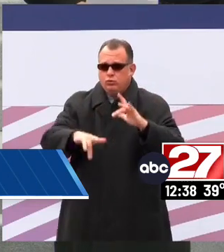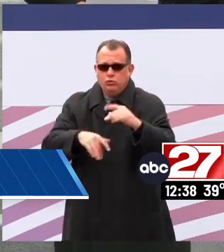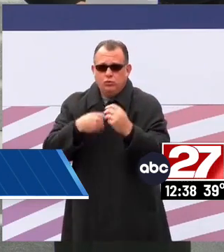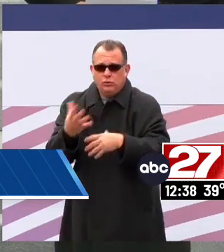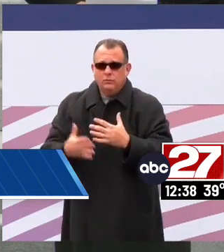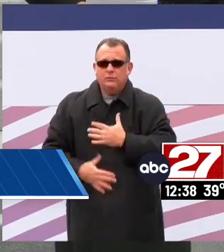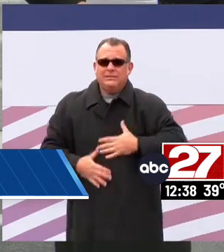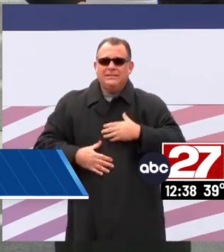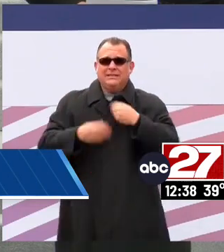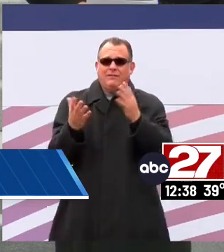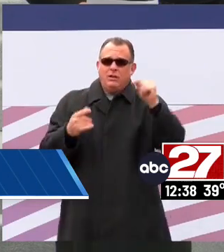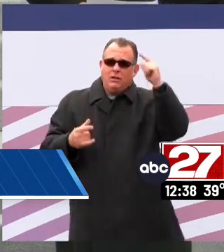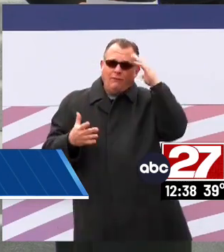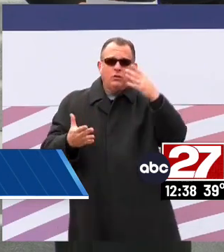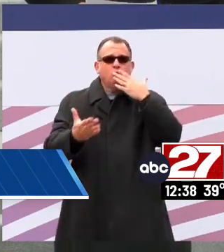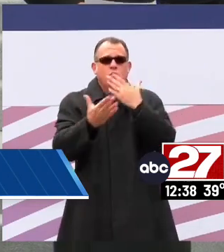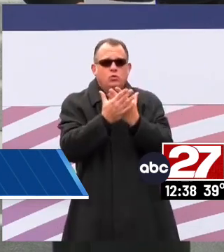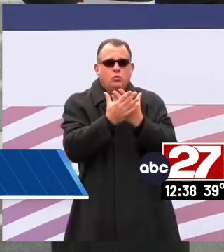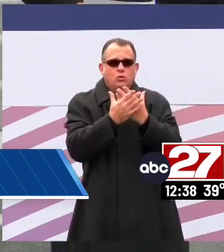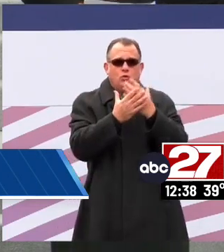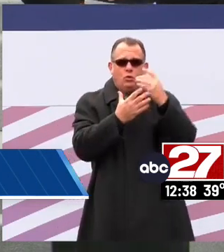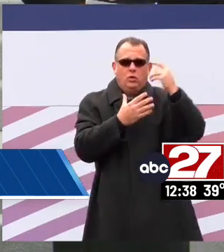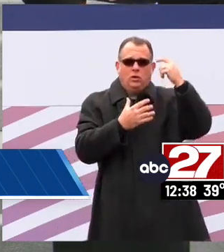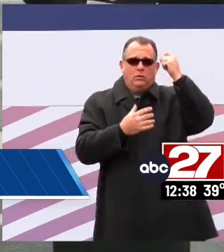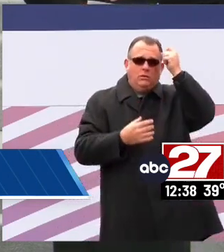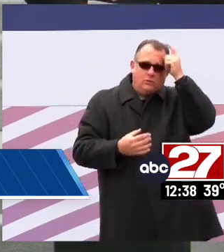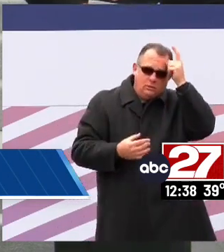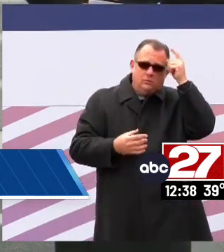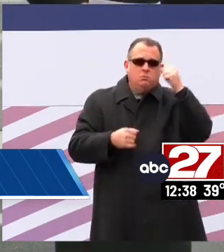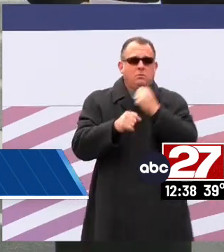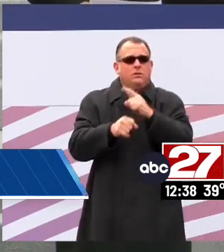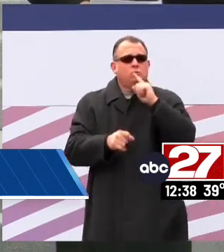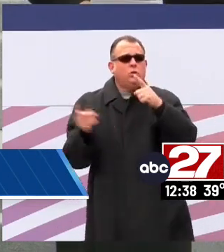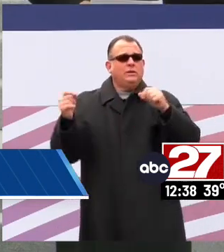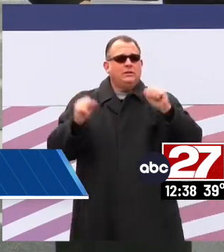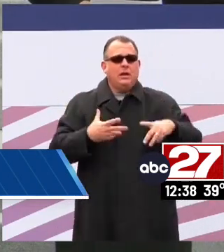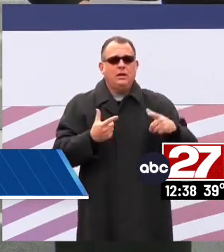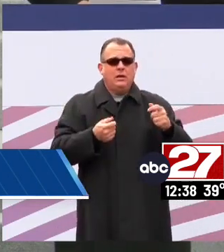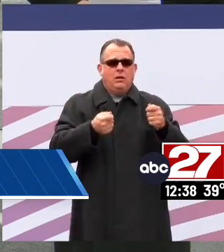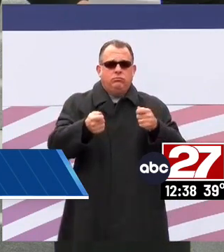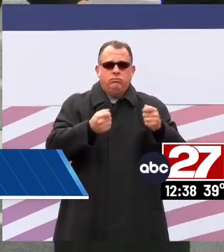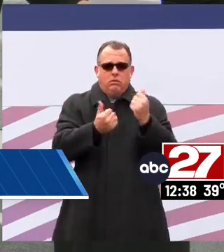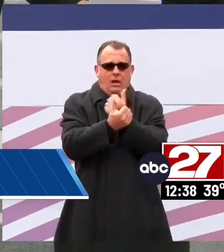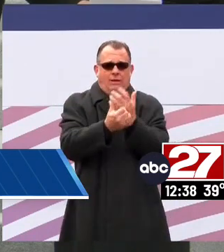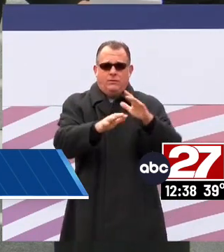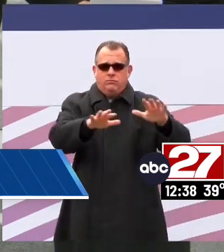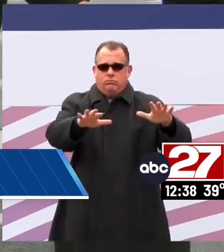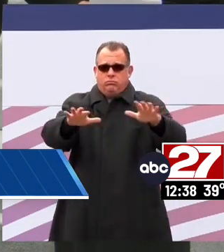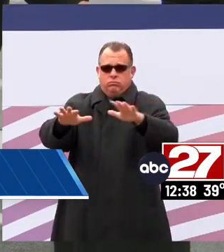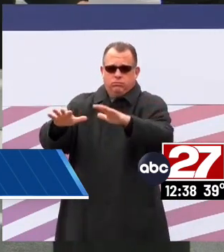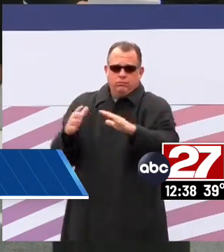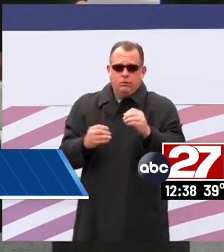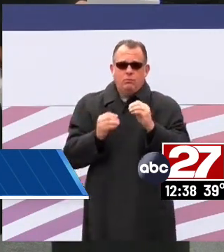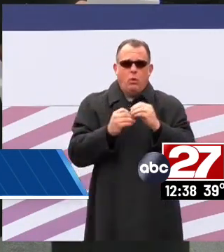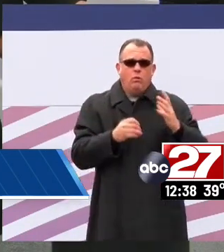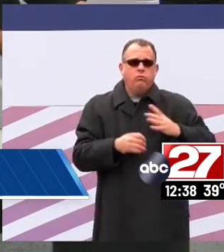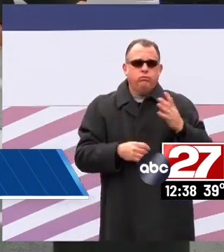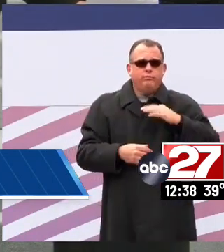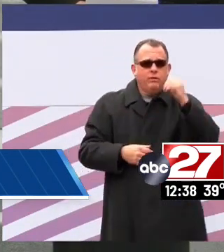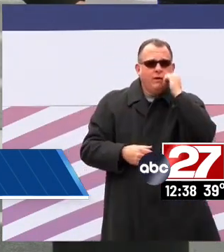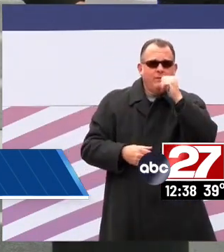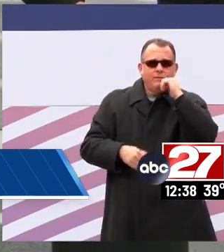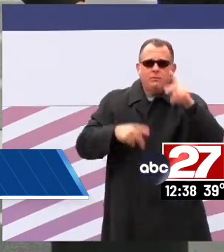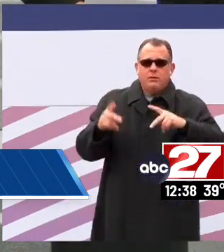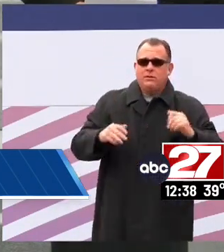the good sense and understanding to buttress the moral fiber of American life, that he may